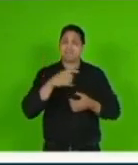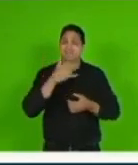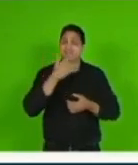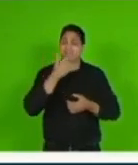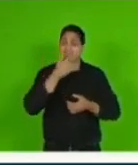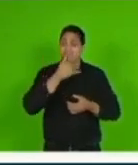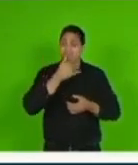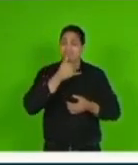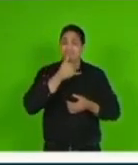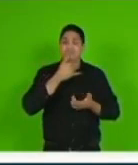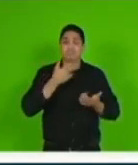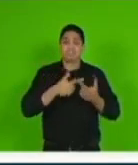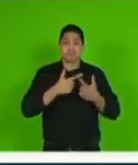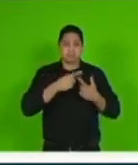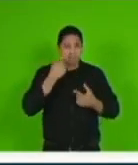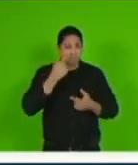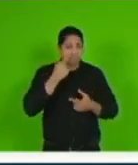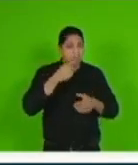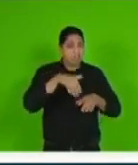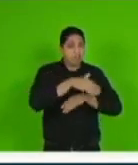it's